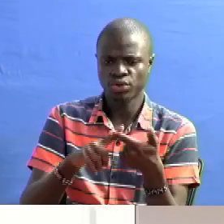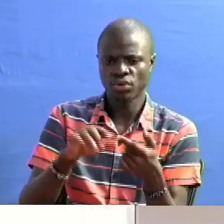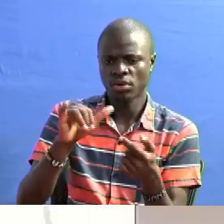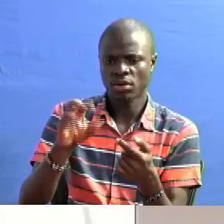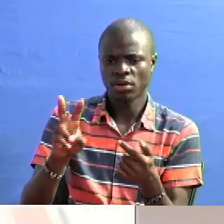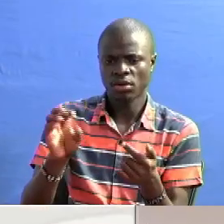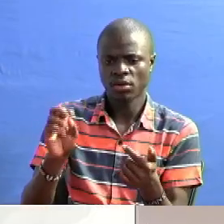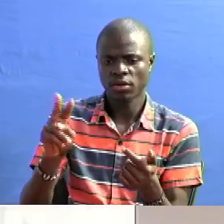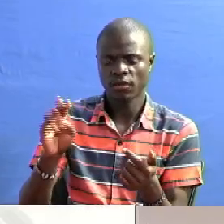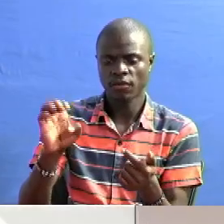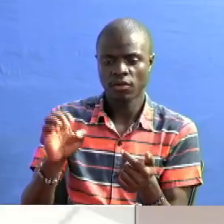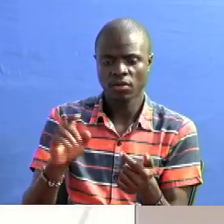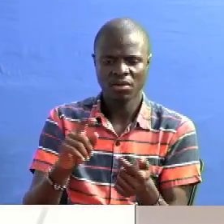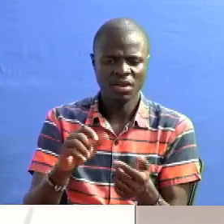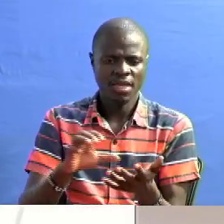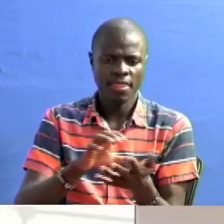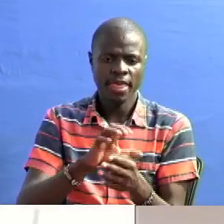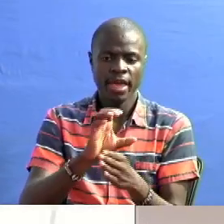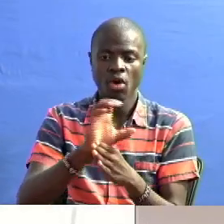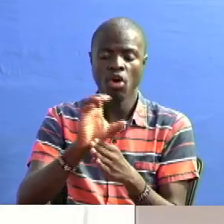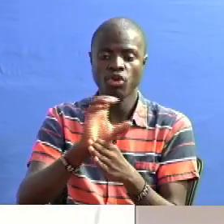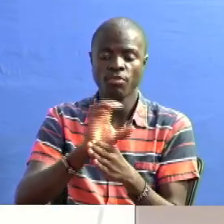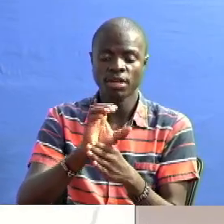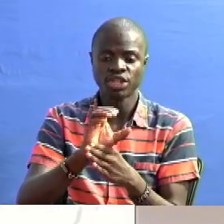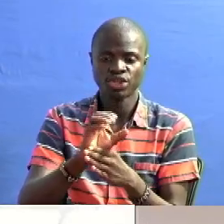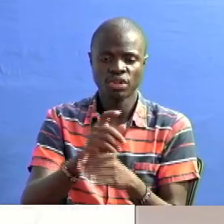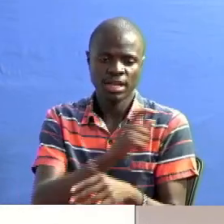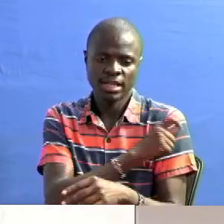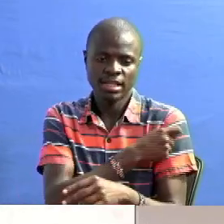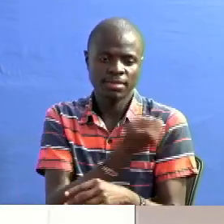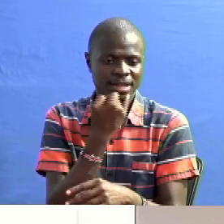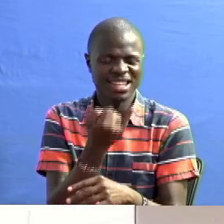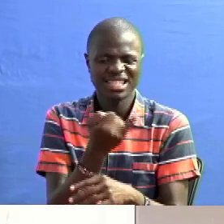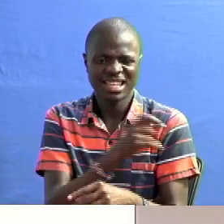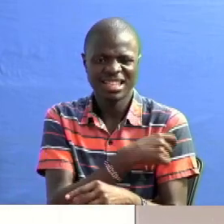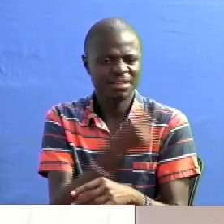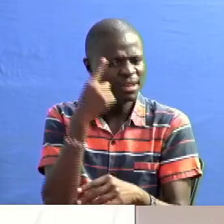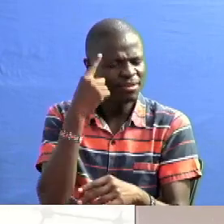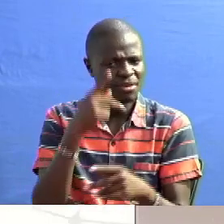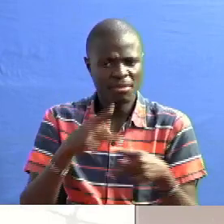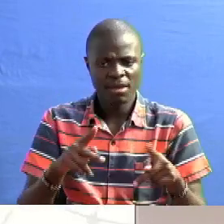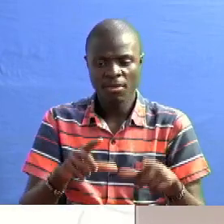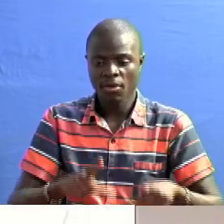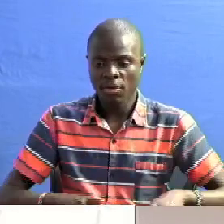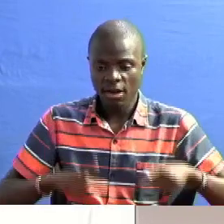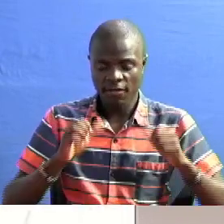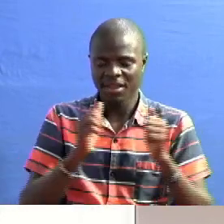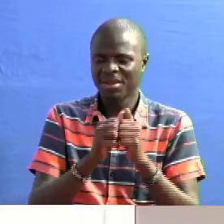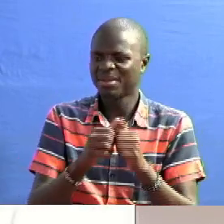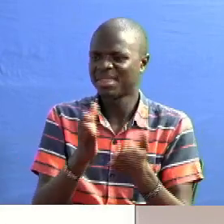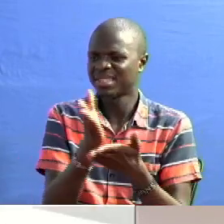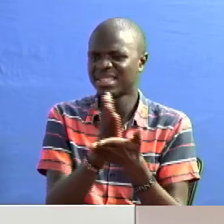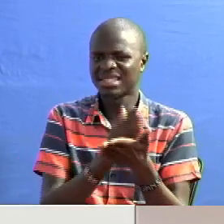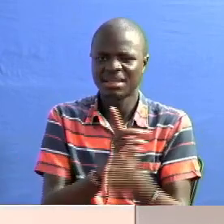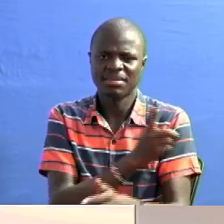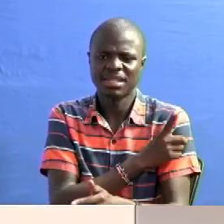occupational therapy is considered as treatment for children living with neurodevelopmental disorders like autism and cerebral